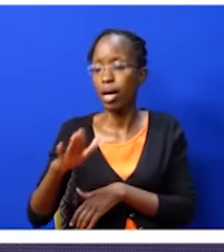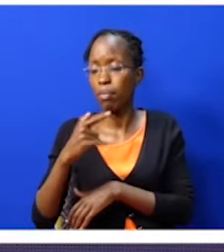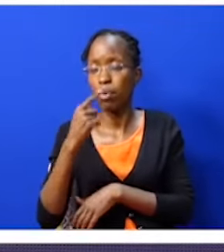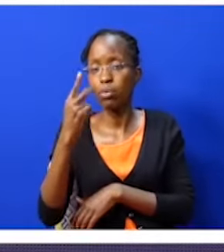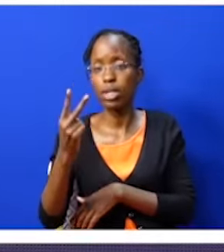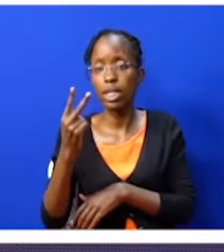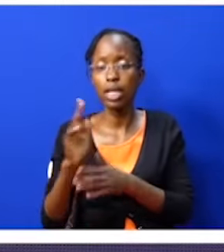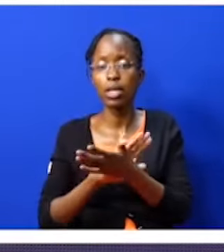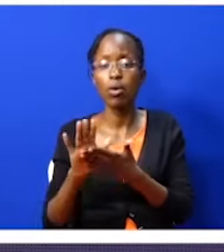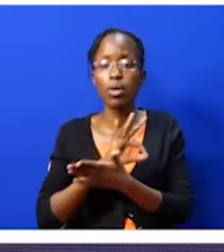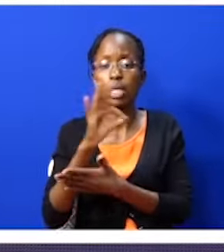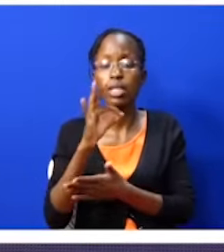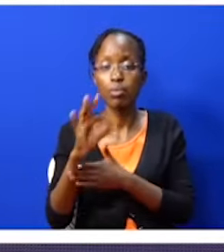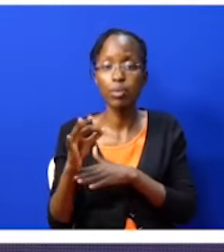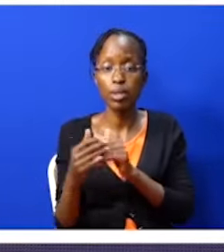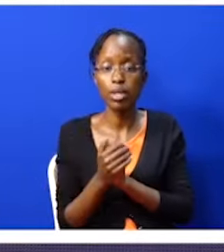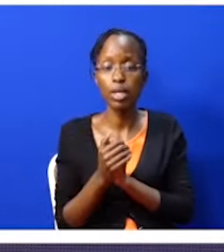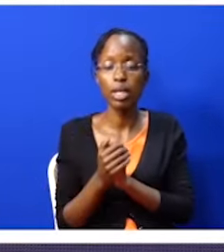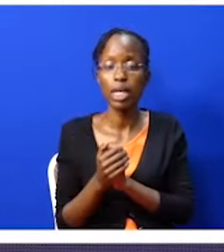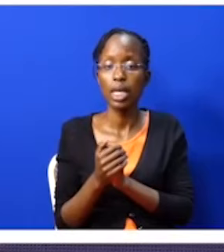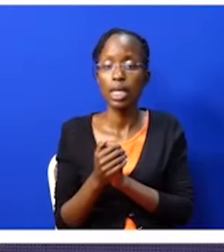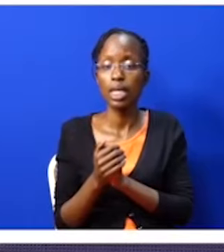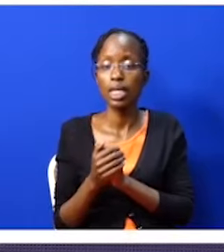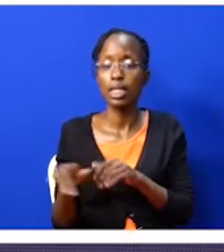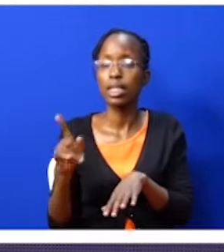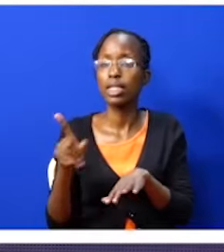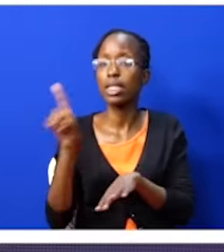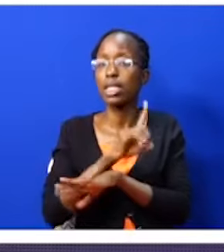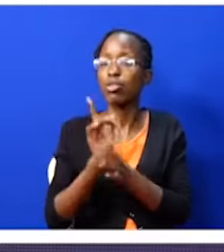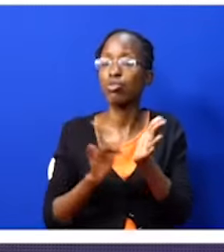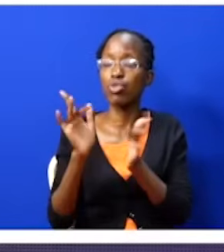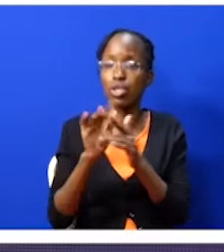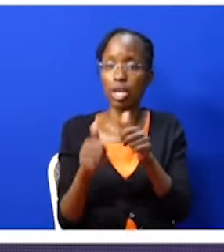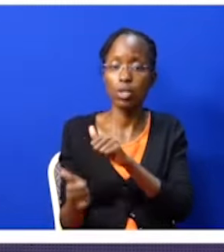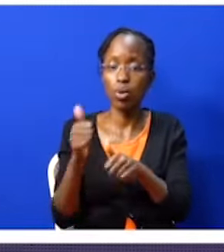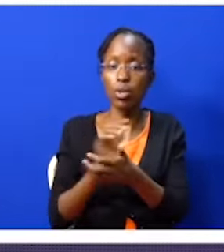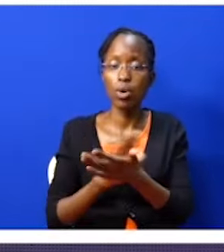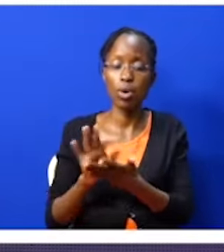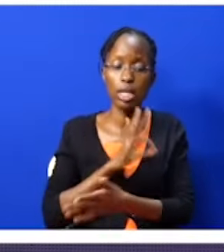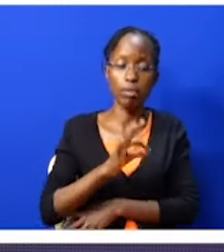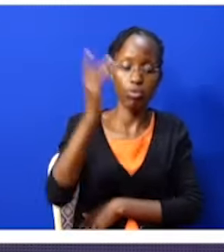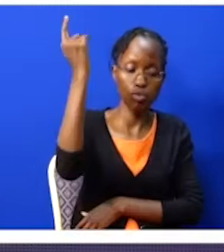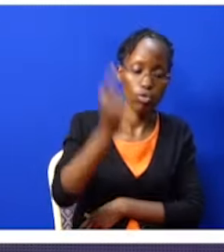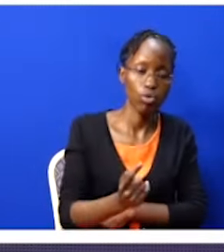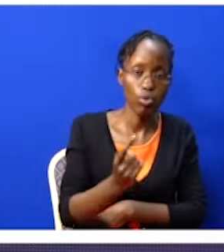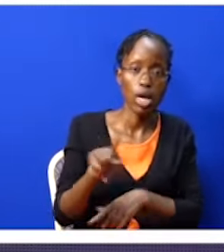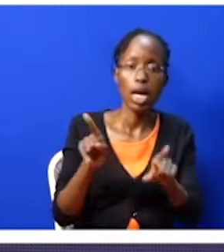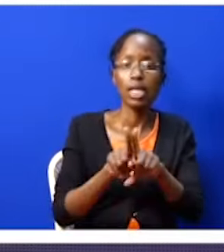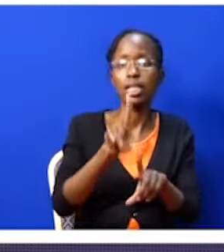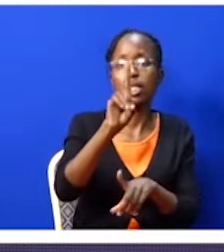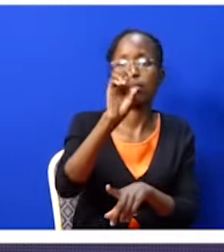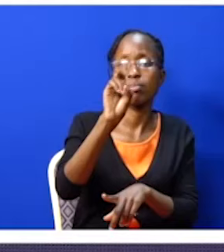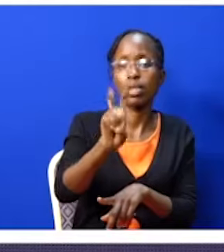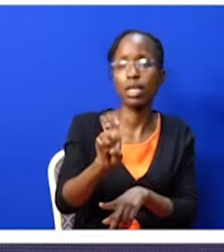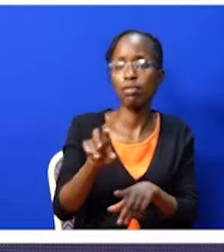the Holy Spirit revealed are the day when Jesus was baptized. Of course, this Holy Spirit came down in the form of a dove. And